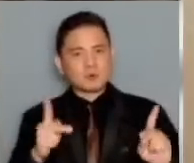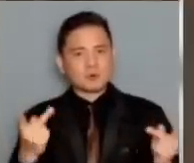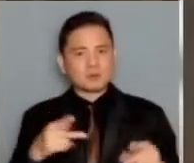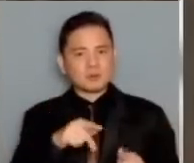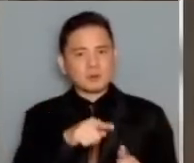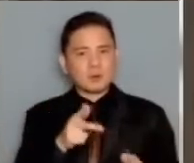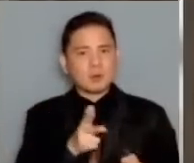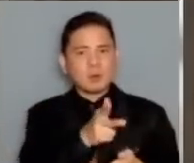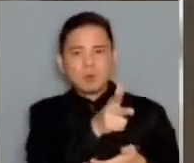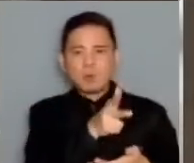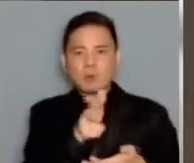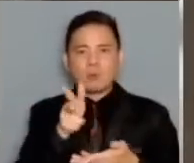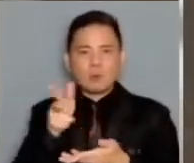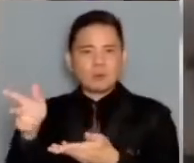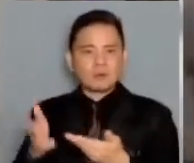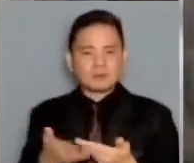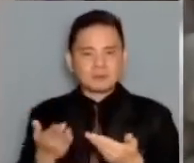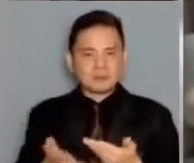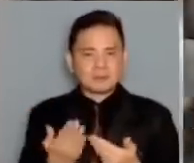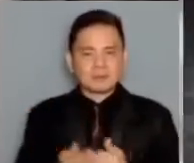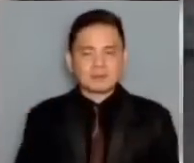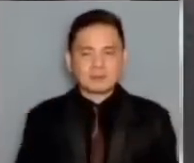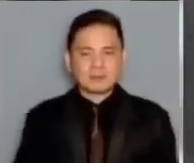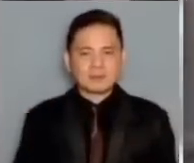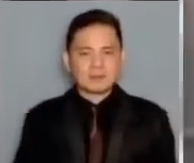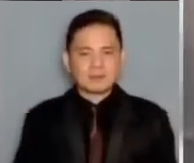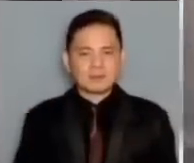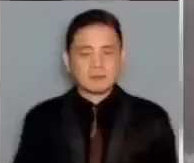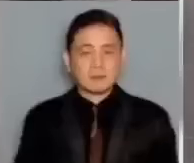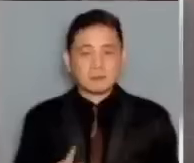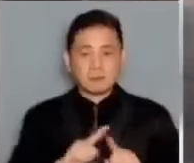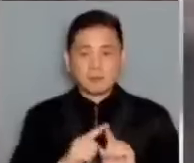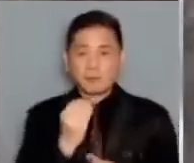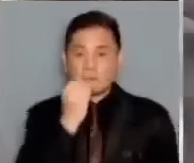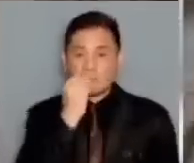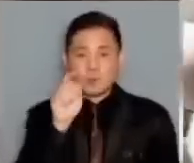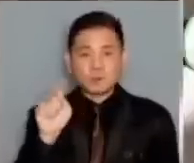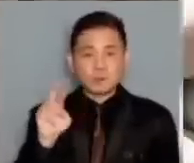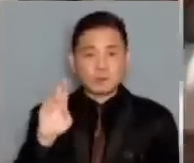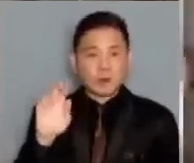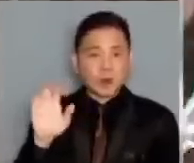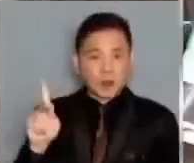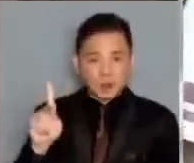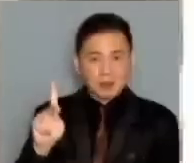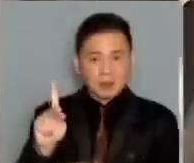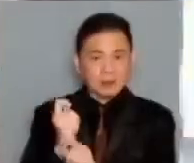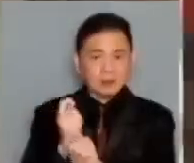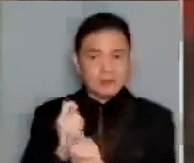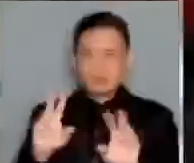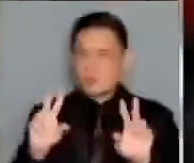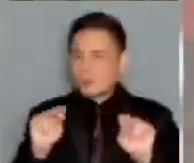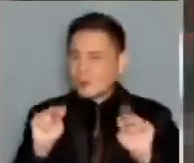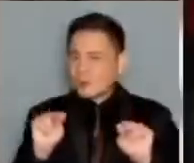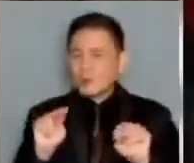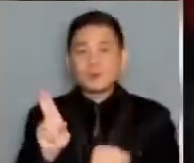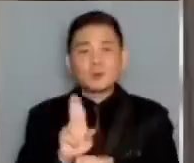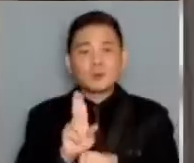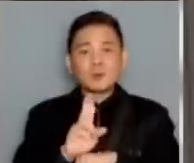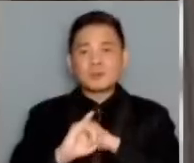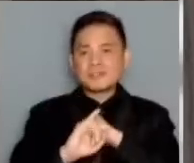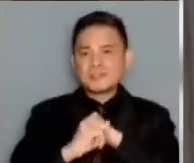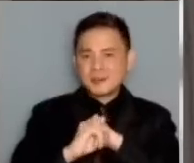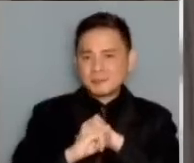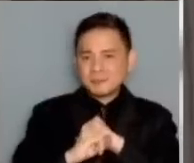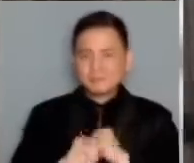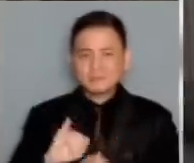maililipat-lipat. Pero imbes na ang nakasanayang food truck, ang ginawa ni Angel, food jeep. May mga nakilala